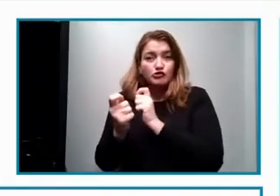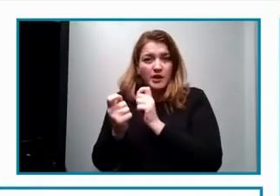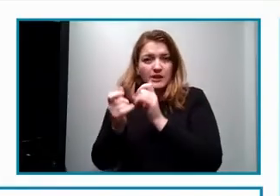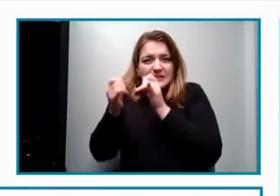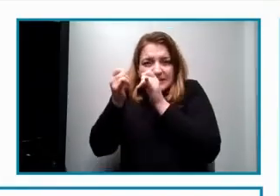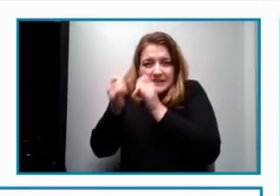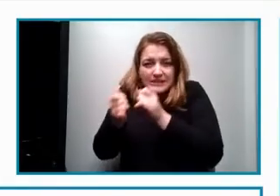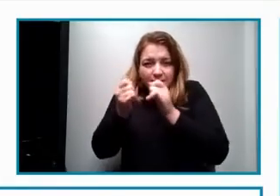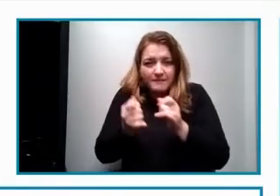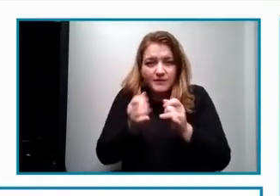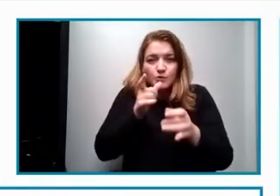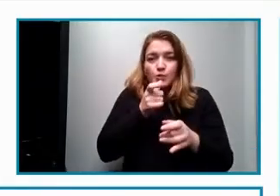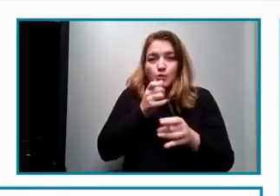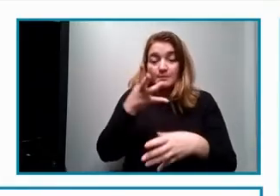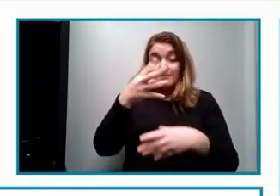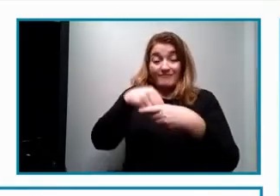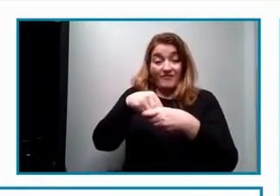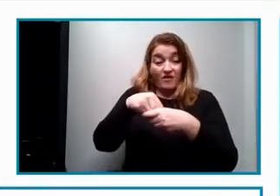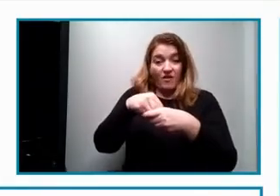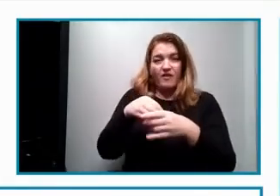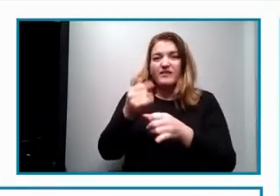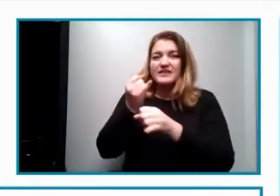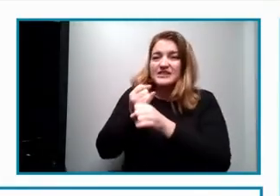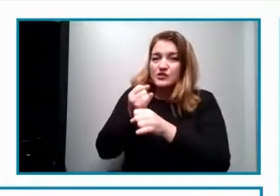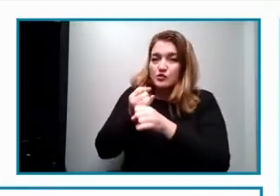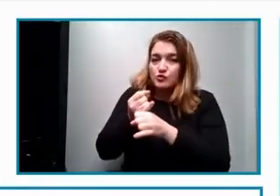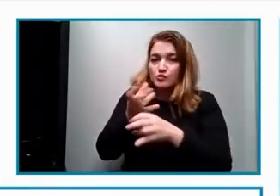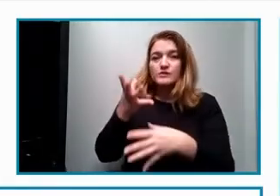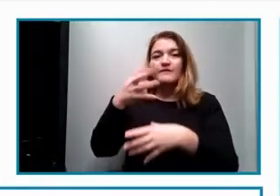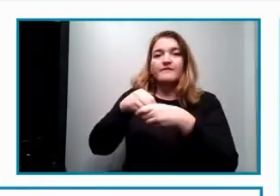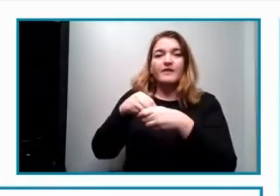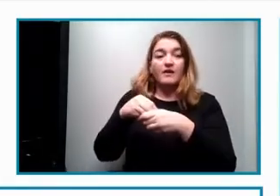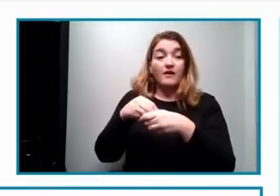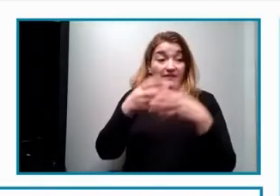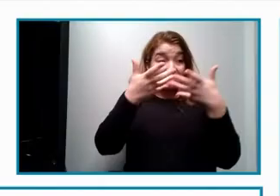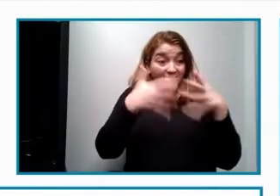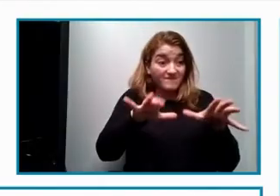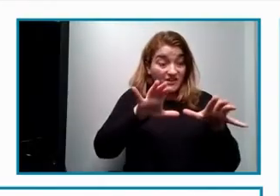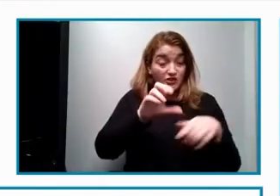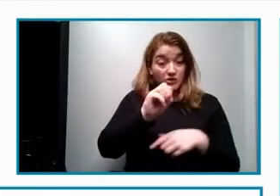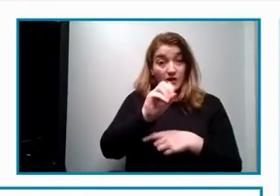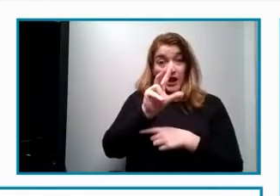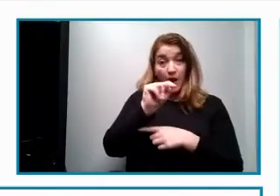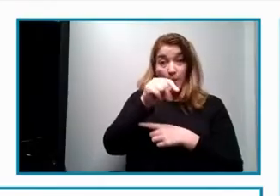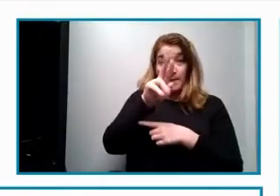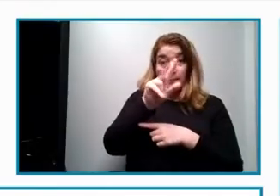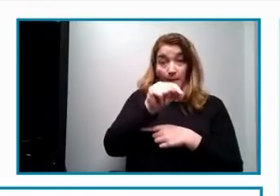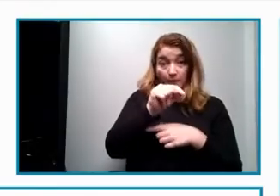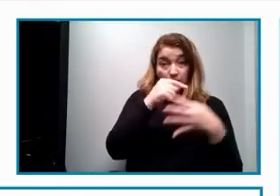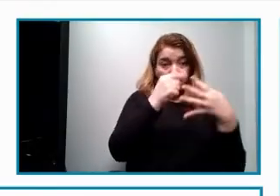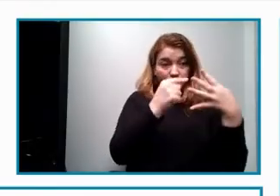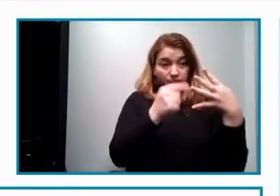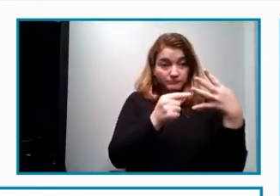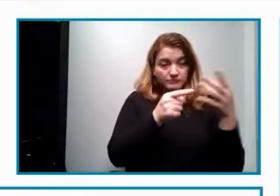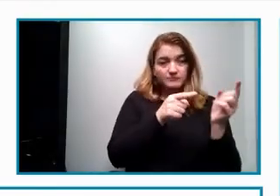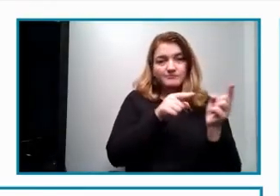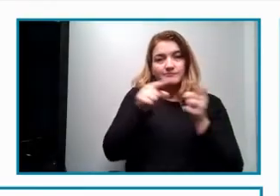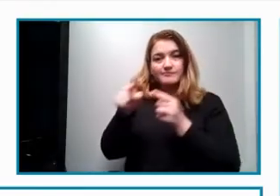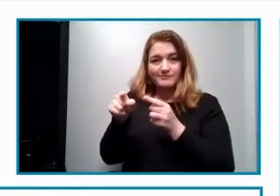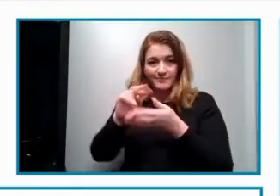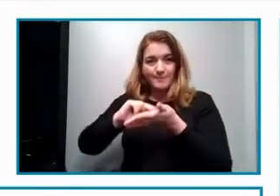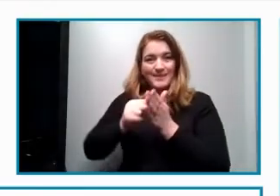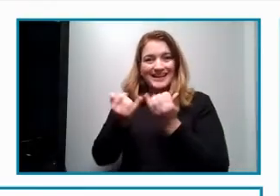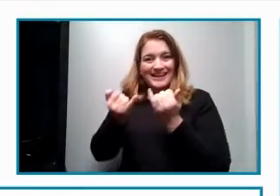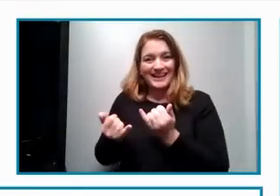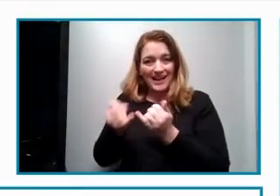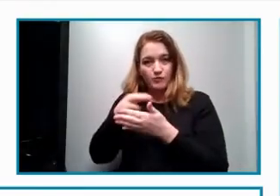organizations, or institutions after you reach the output. Finally, we have the inputs, and these are the resources you need